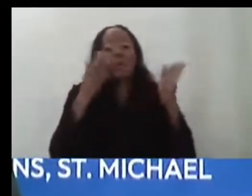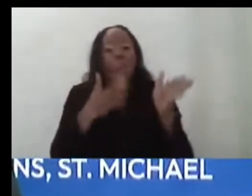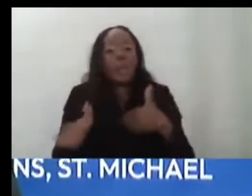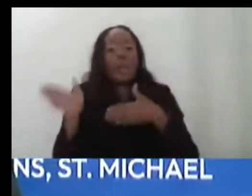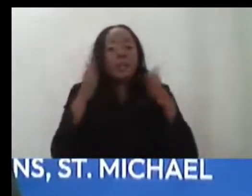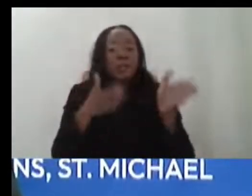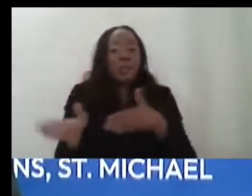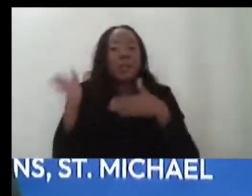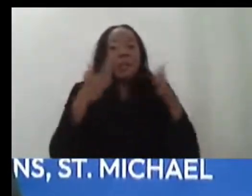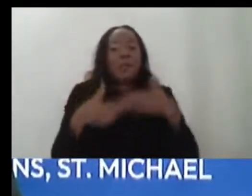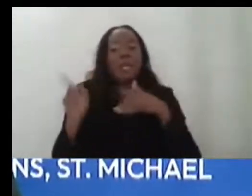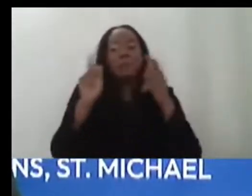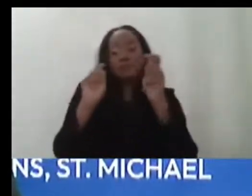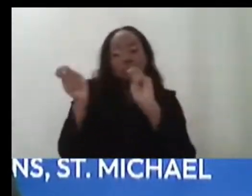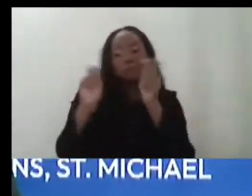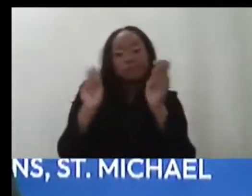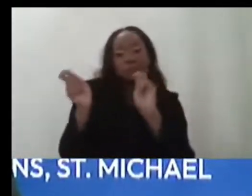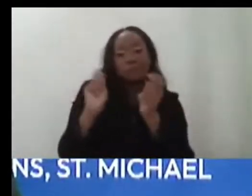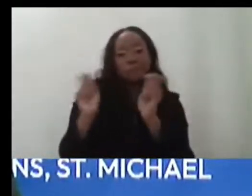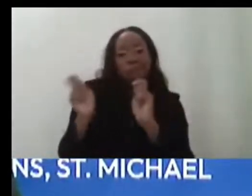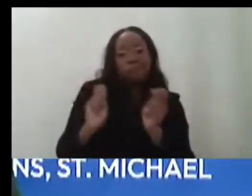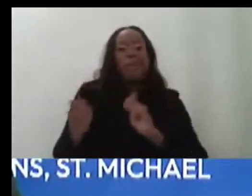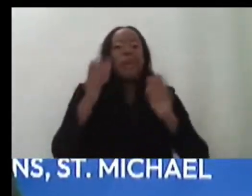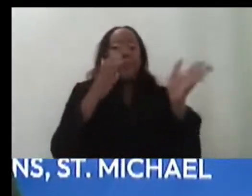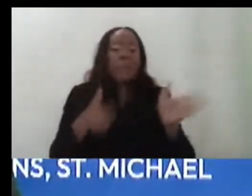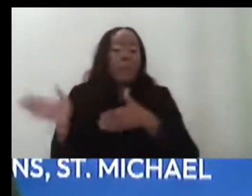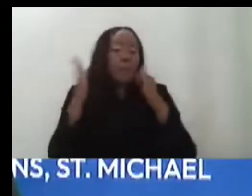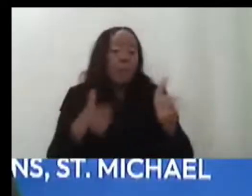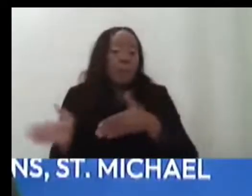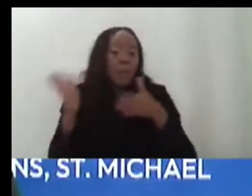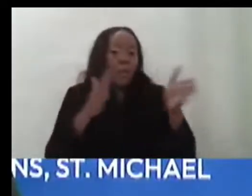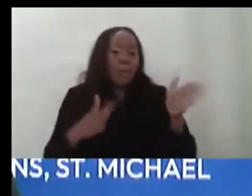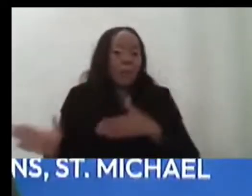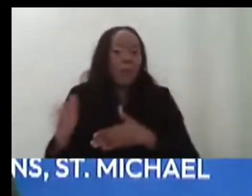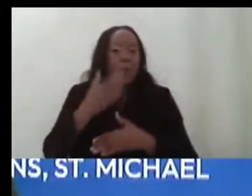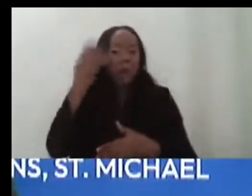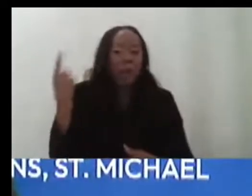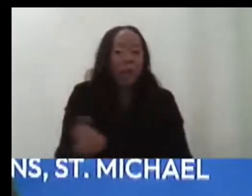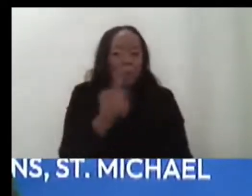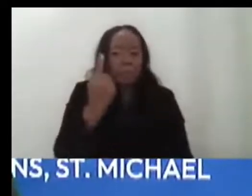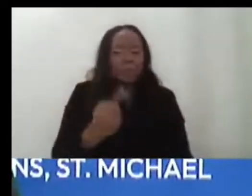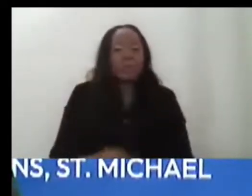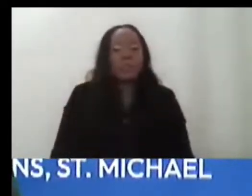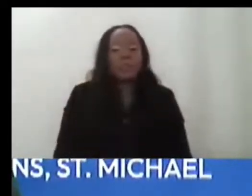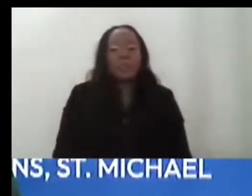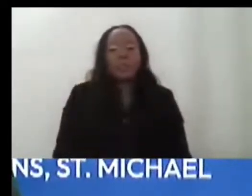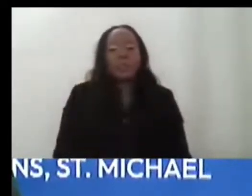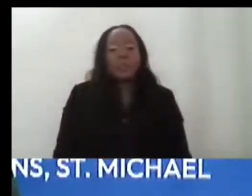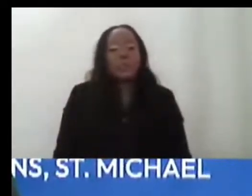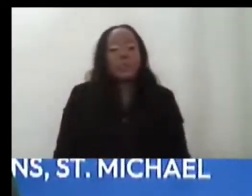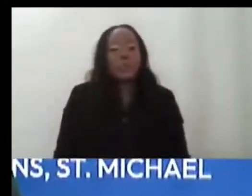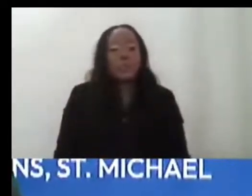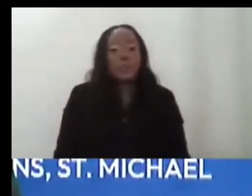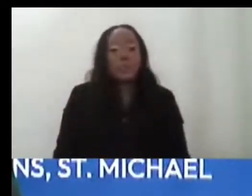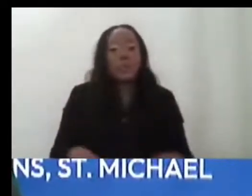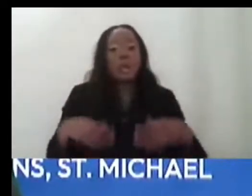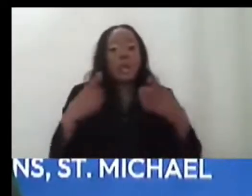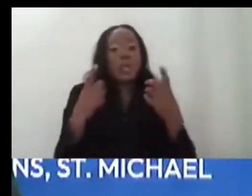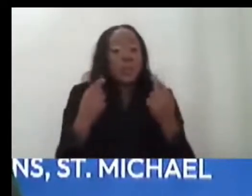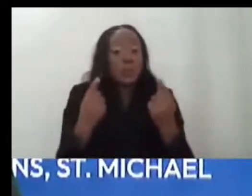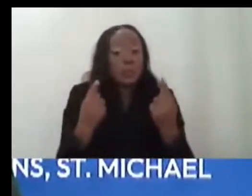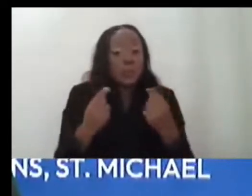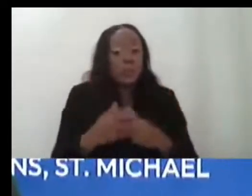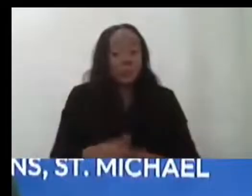attending to at the national and agency levels. My only ask of you at this time is that